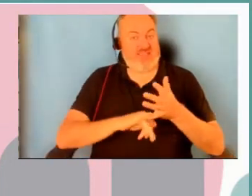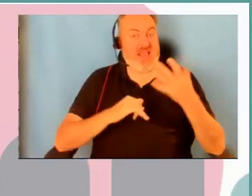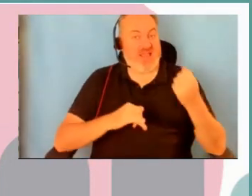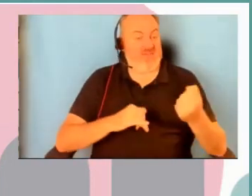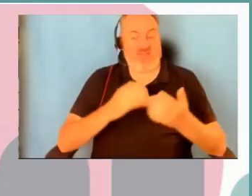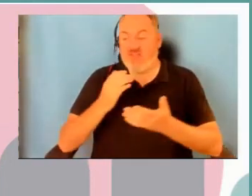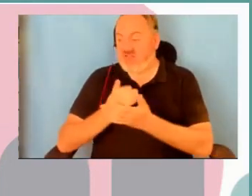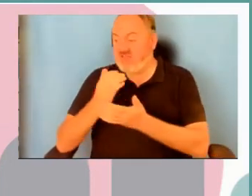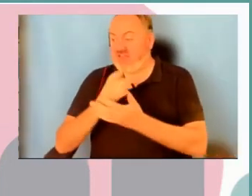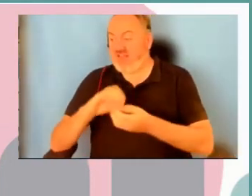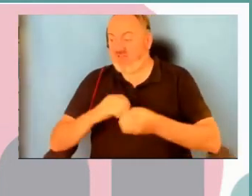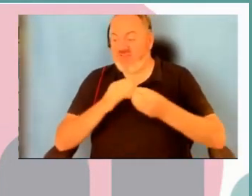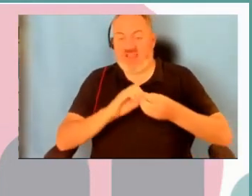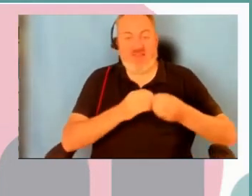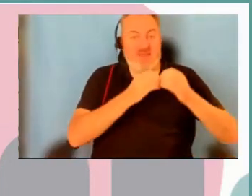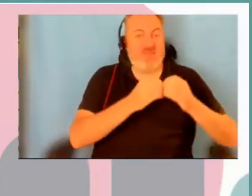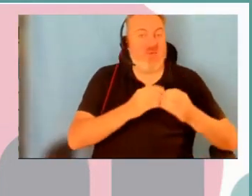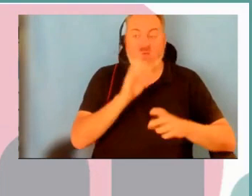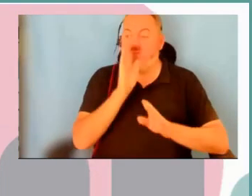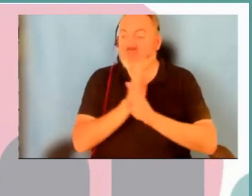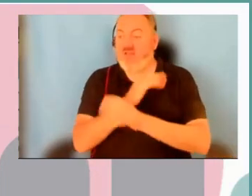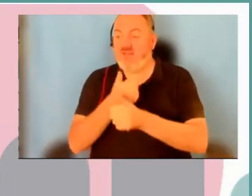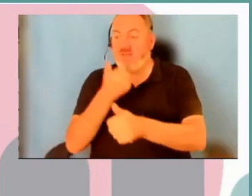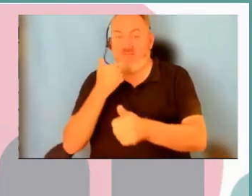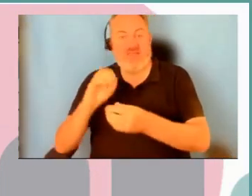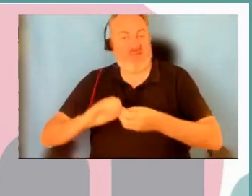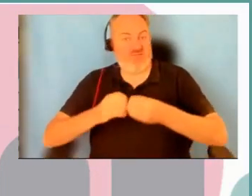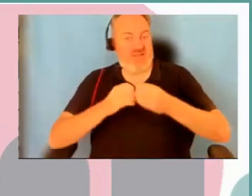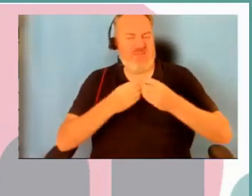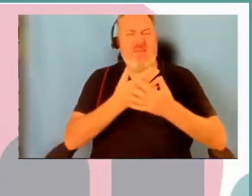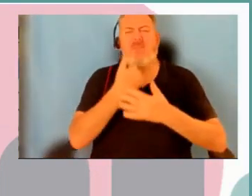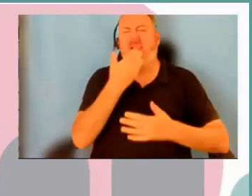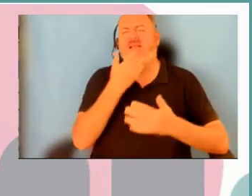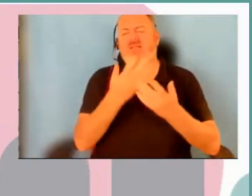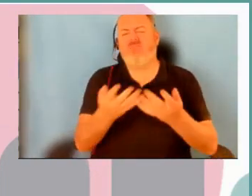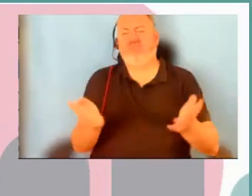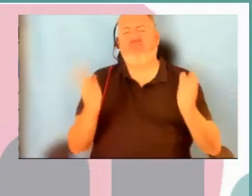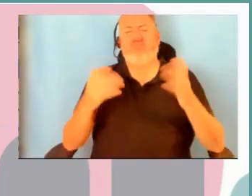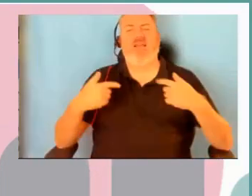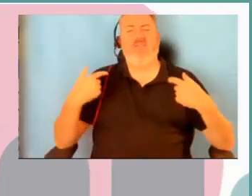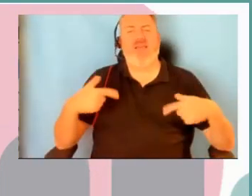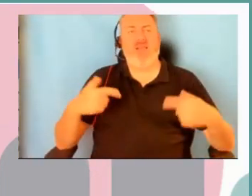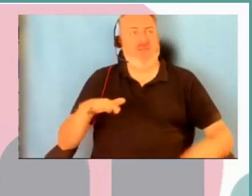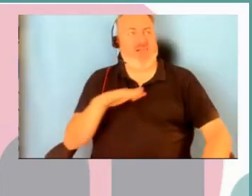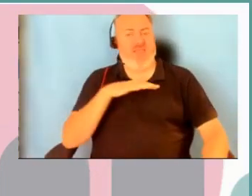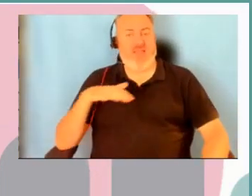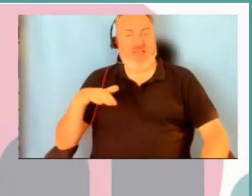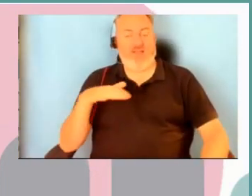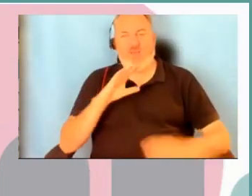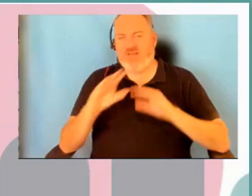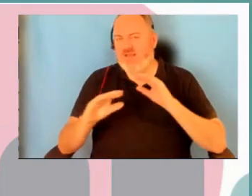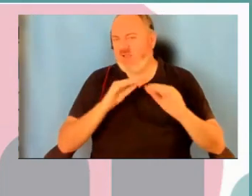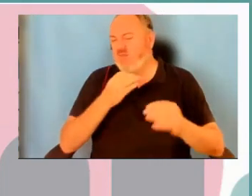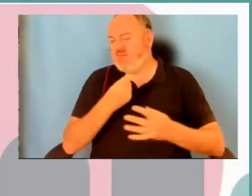private companies. So there are many, many things out there available. So what I'm going to do today is I'm just going to let you know about a